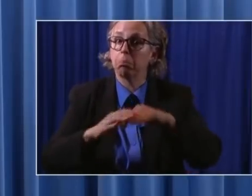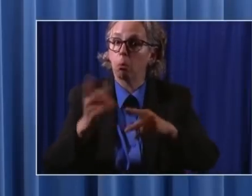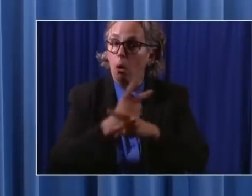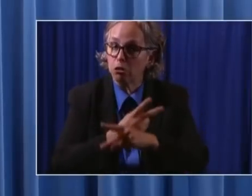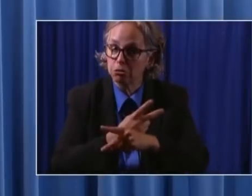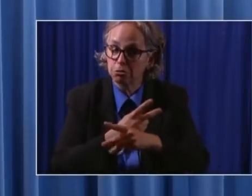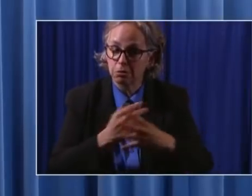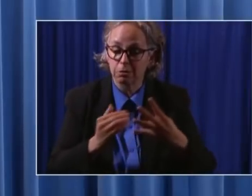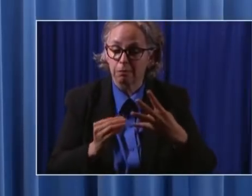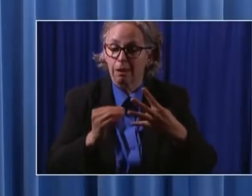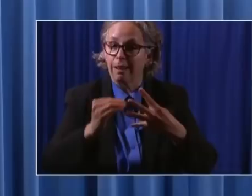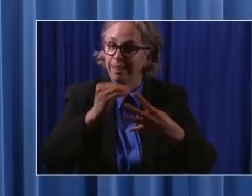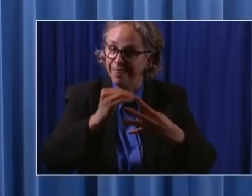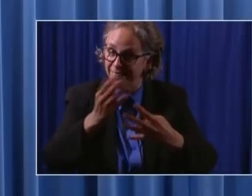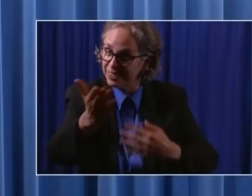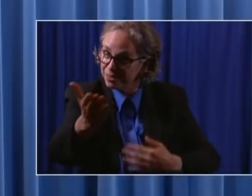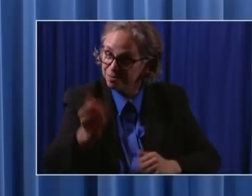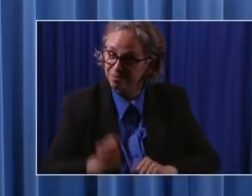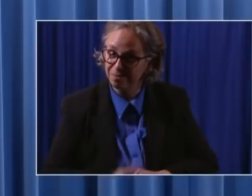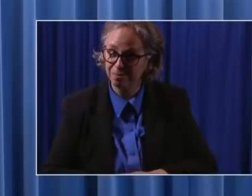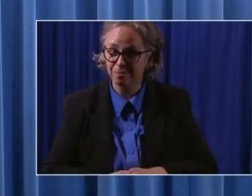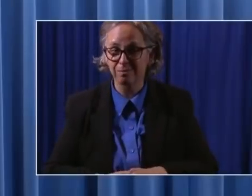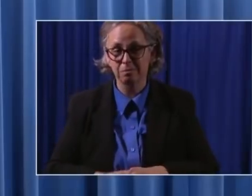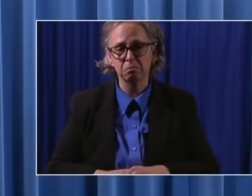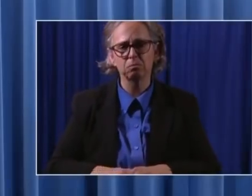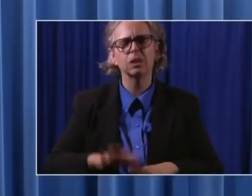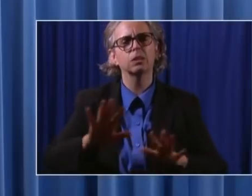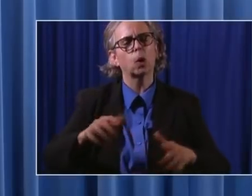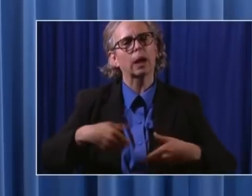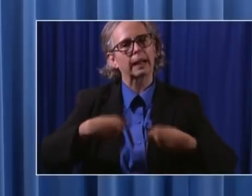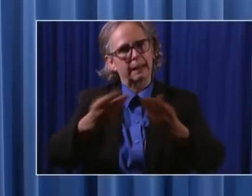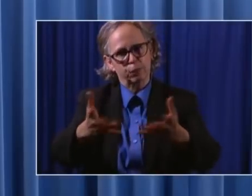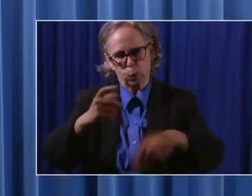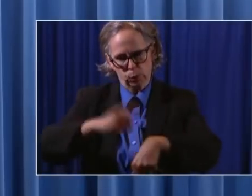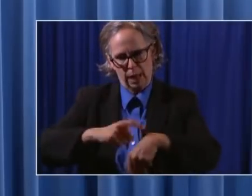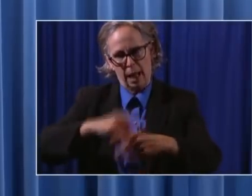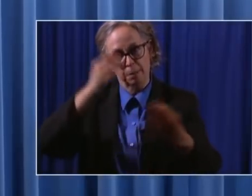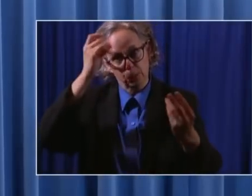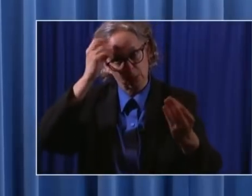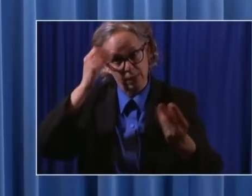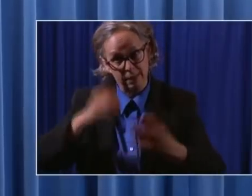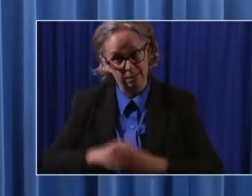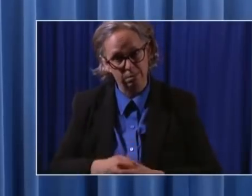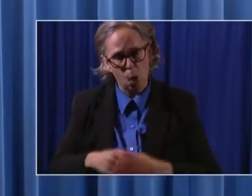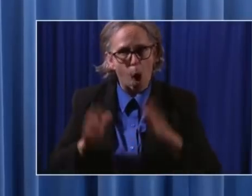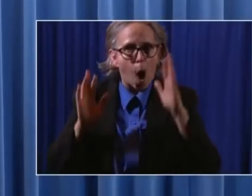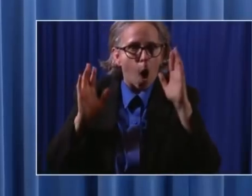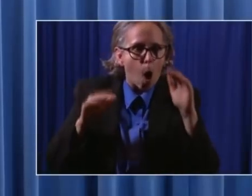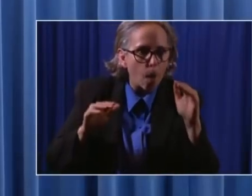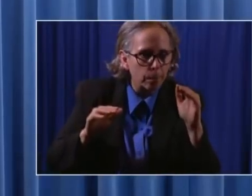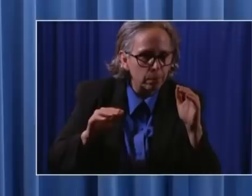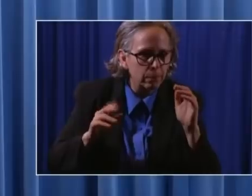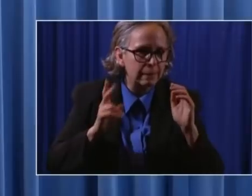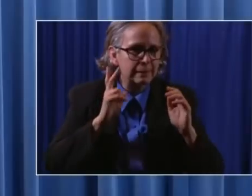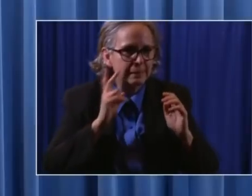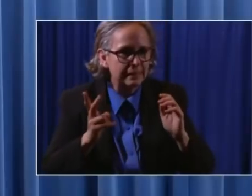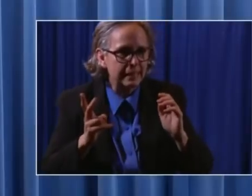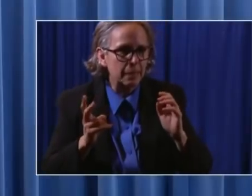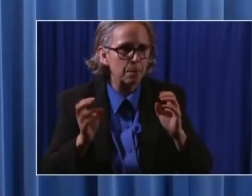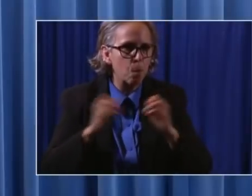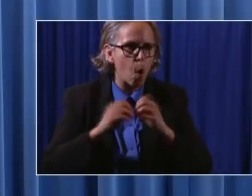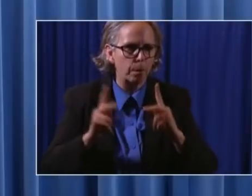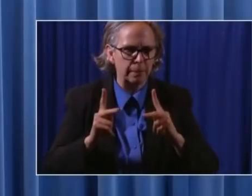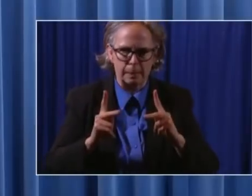I'm giving them a few days, and we hope that we'll see a lot more people who have masks on. I'm heartened,